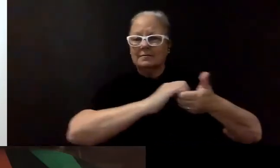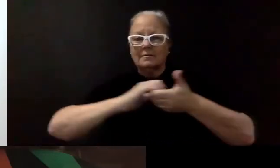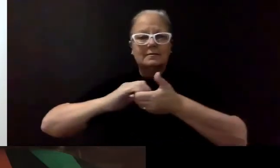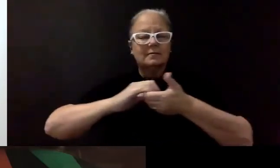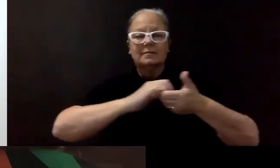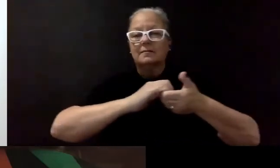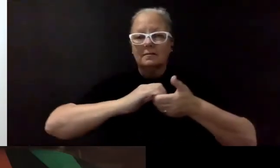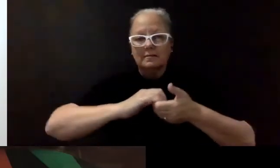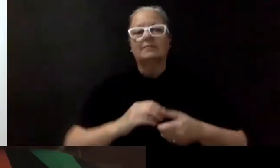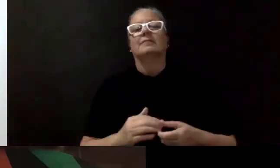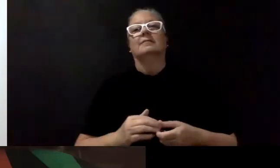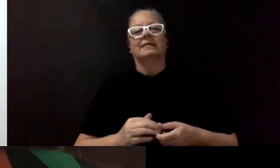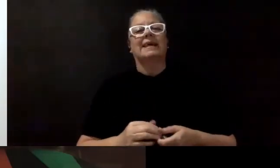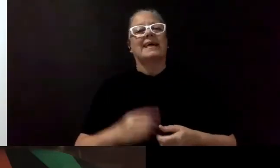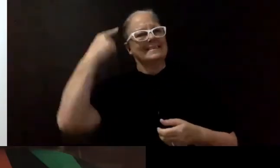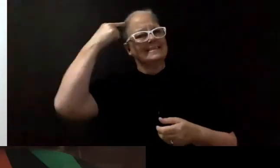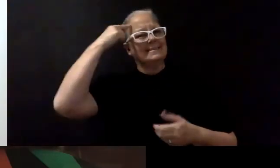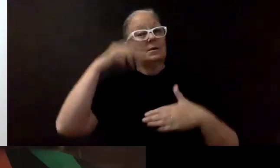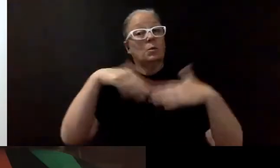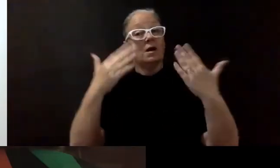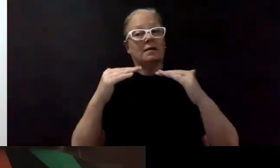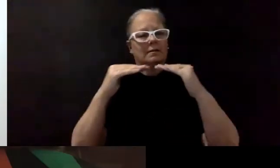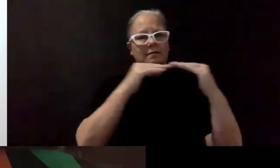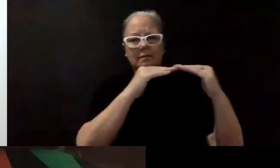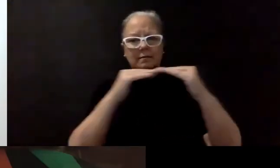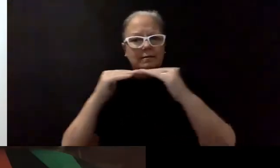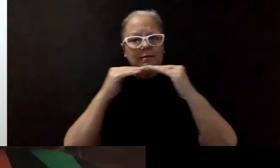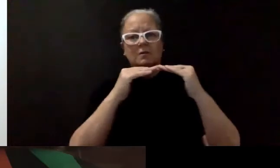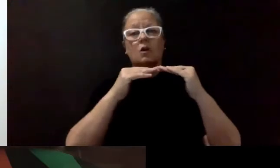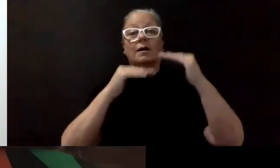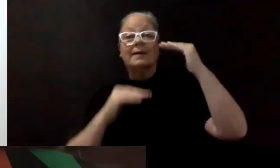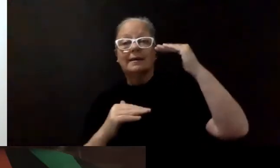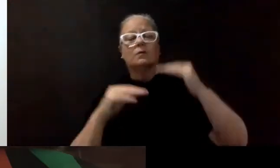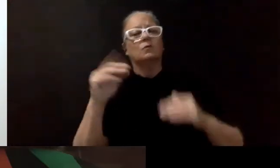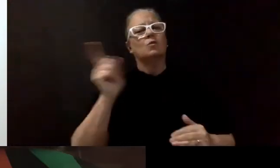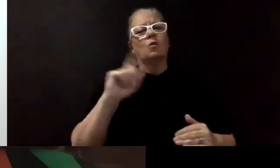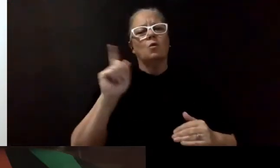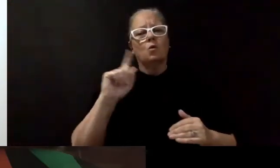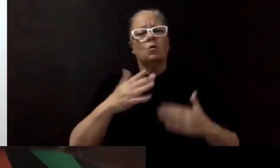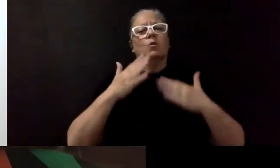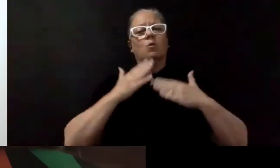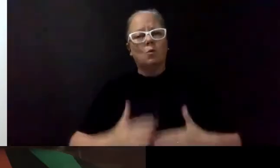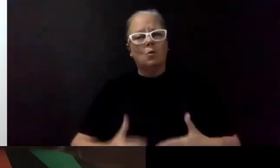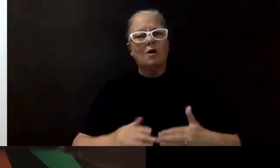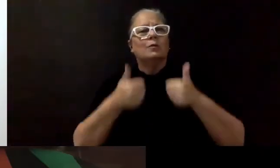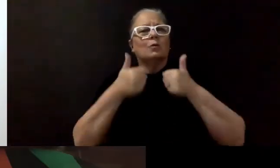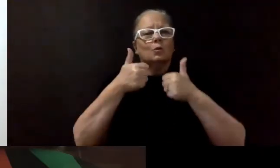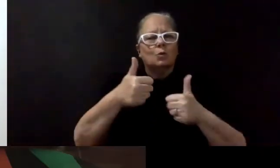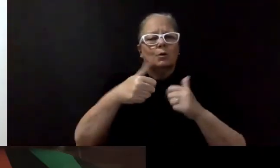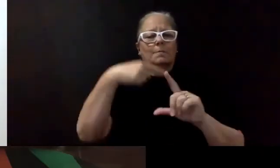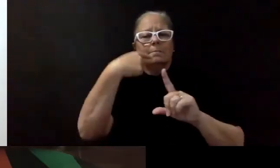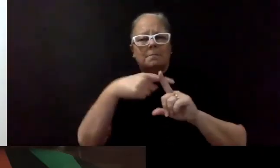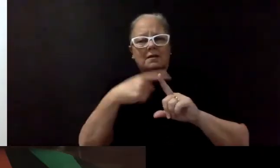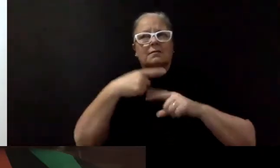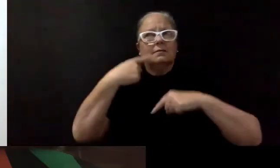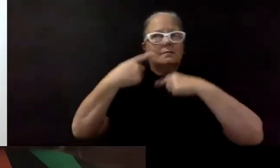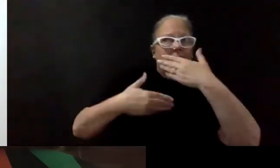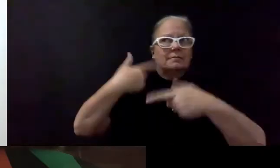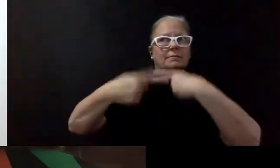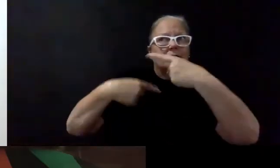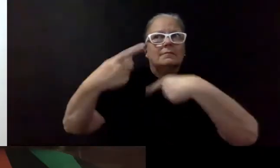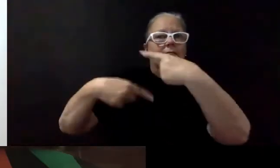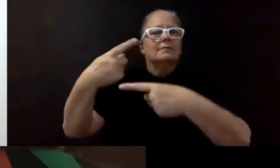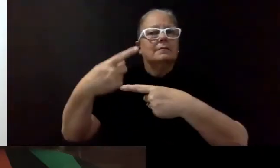of equity for positive and lasting change, and even generating hybrid